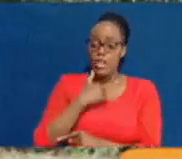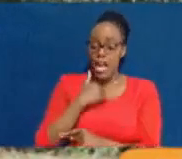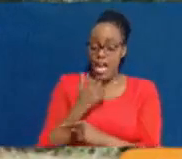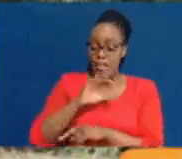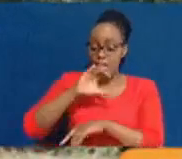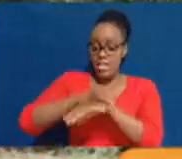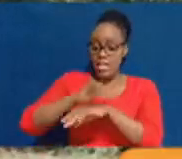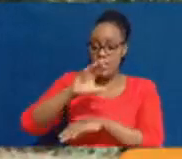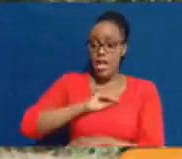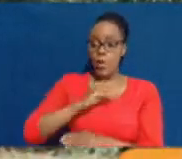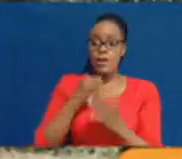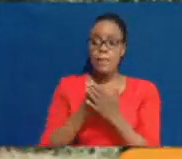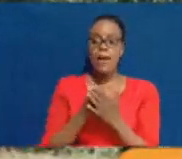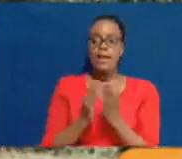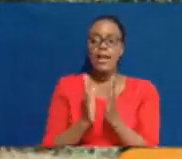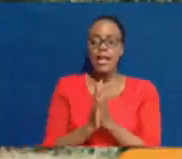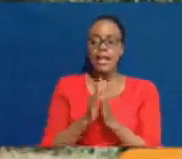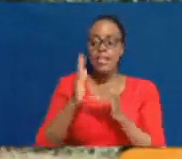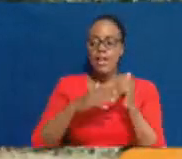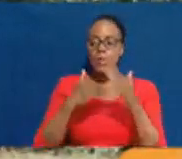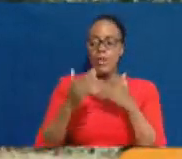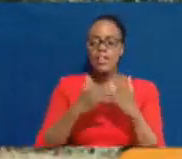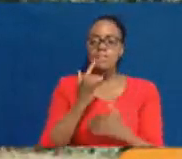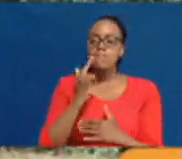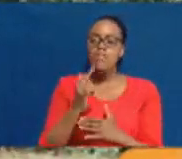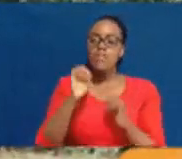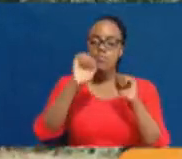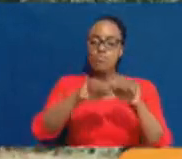research, and what we are saying is that we can